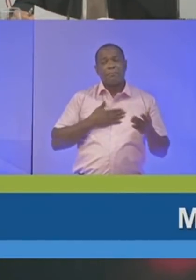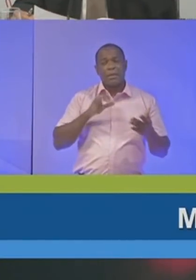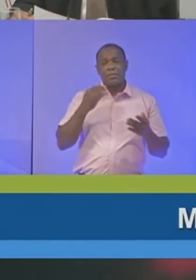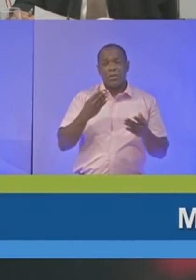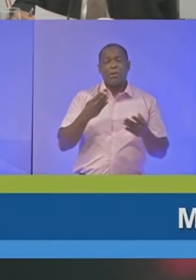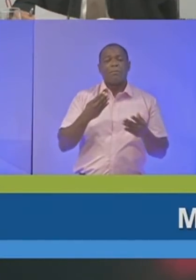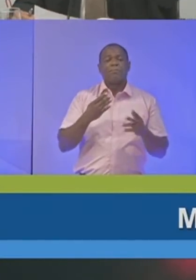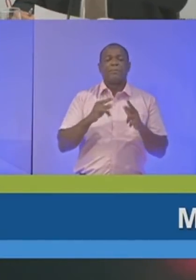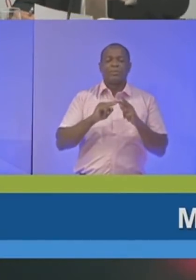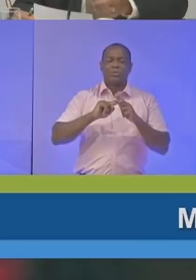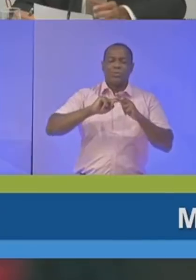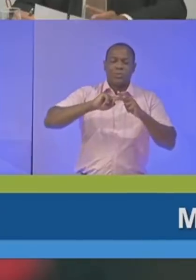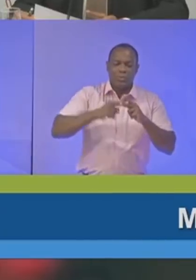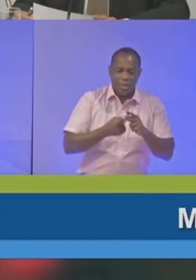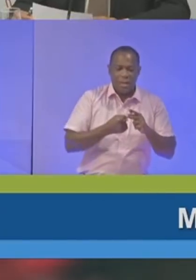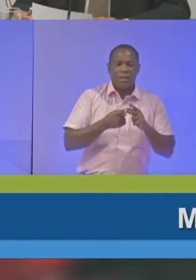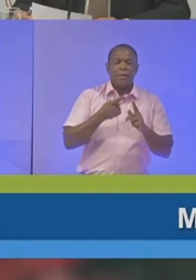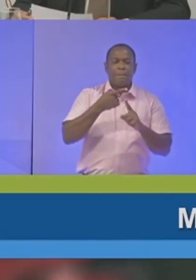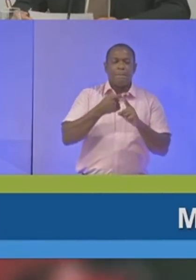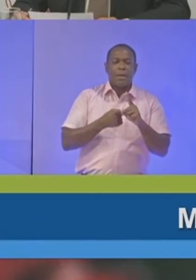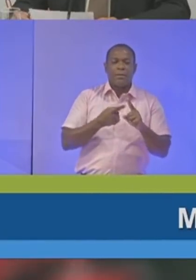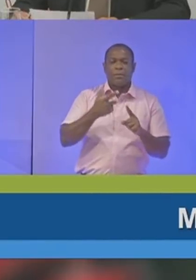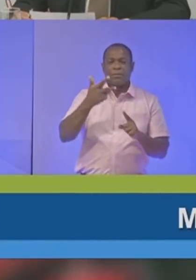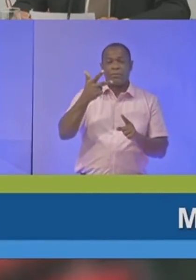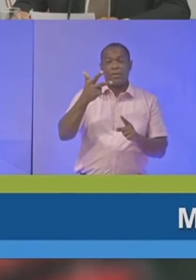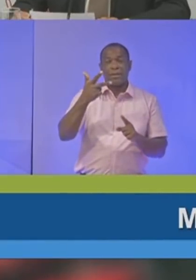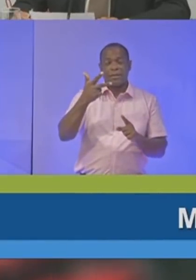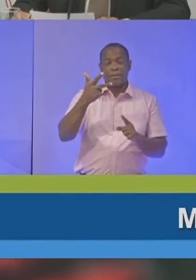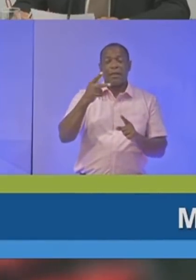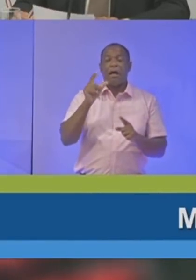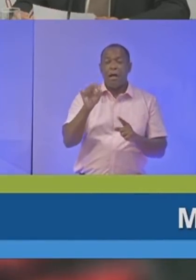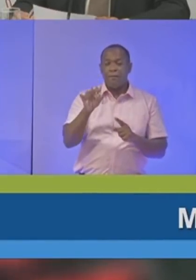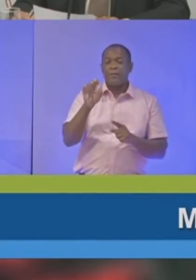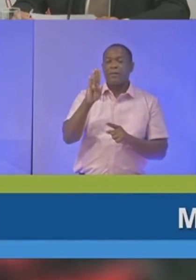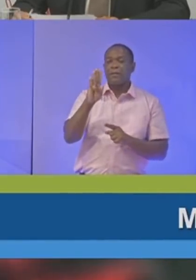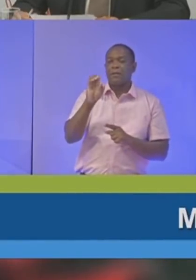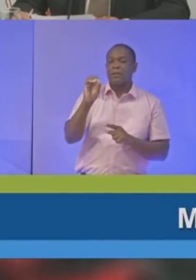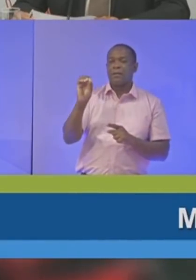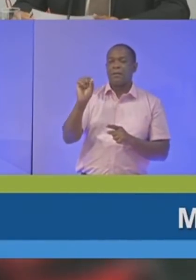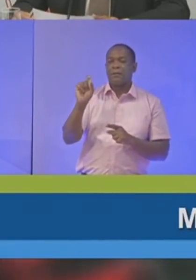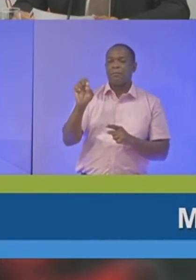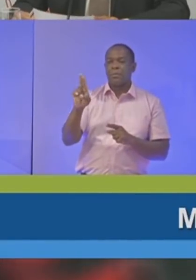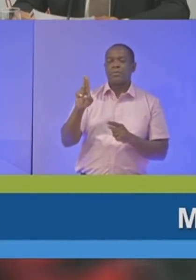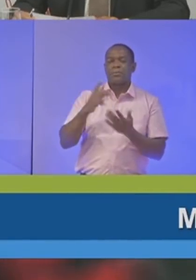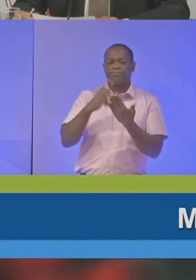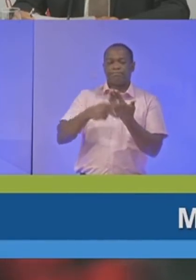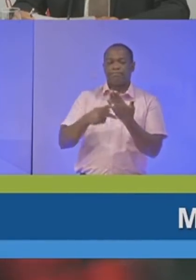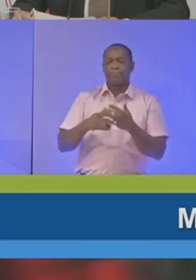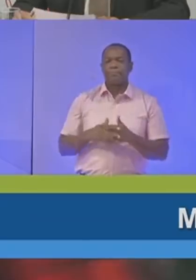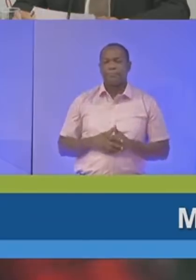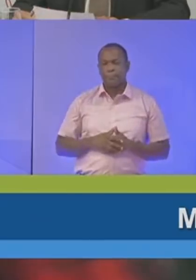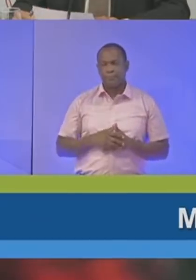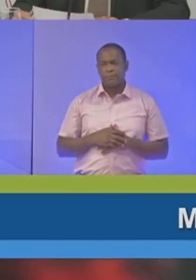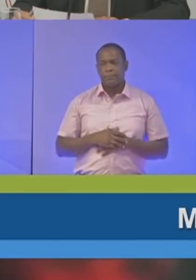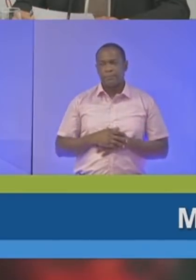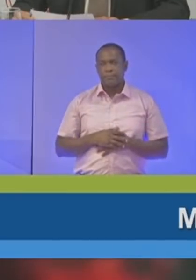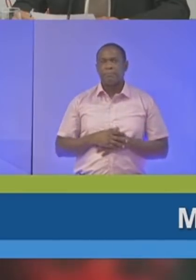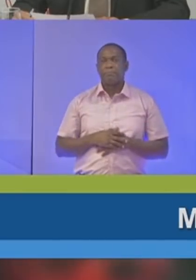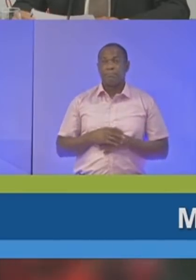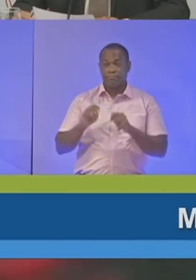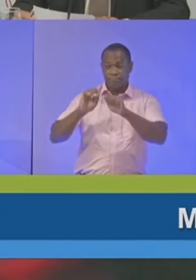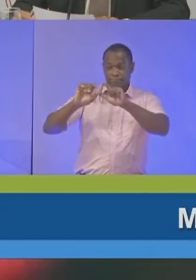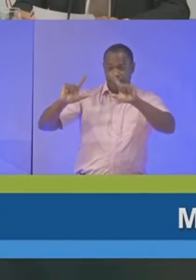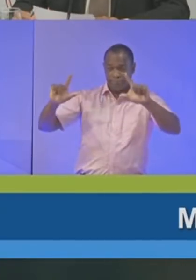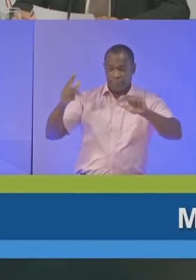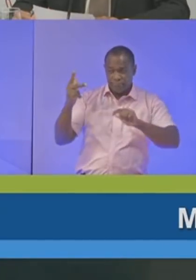booster program. So if we could have that slide, please, on the booster program, I would appreciate it. So the